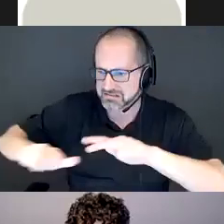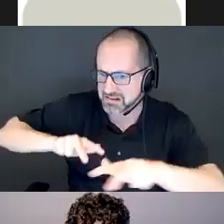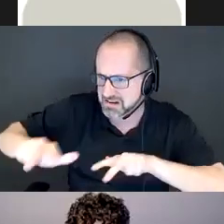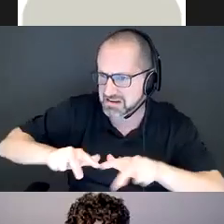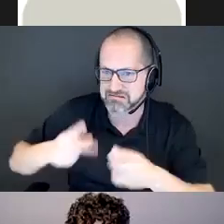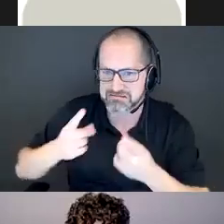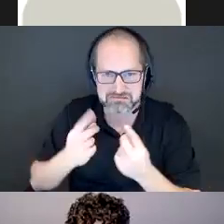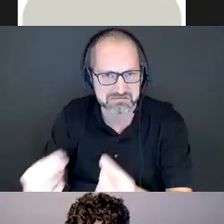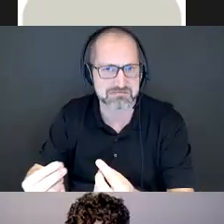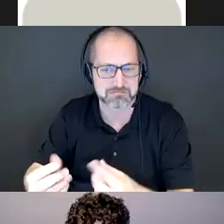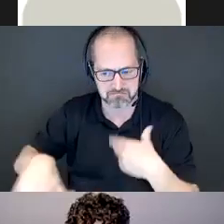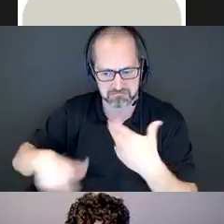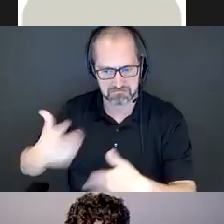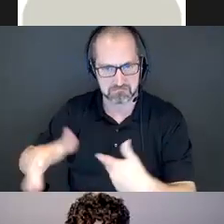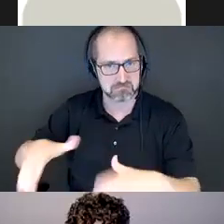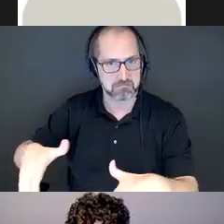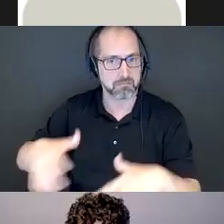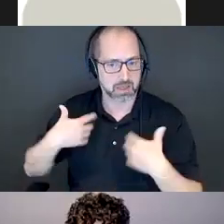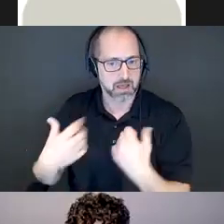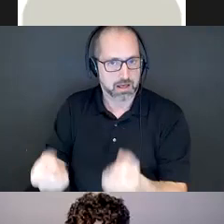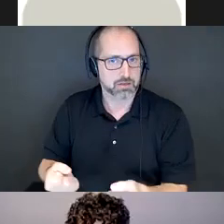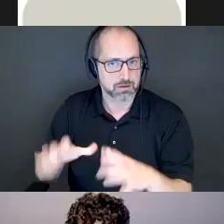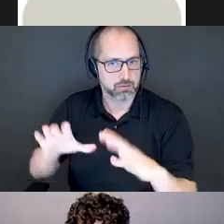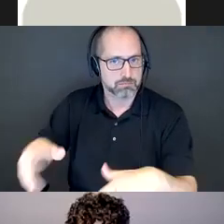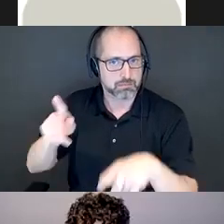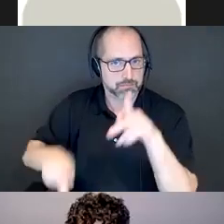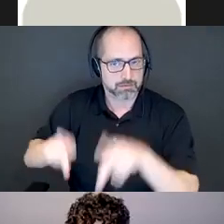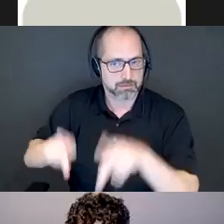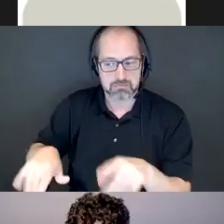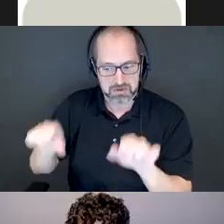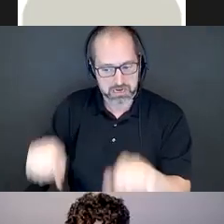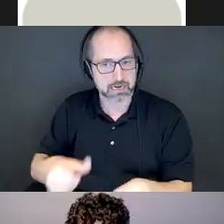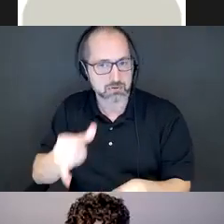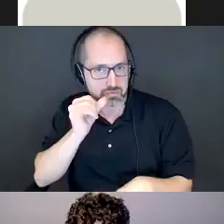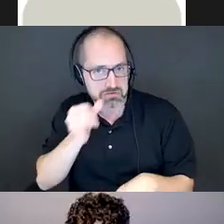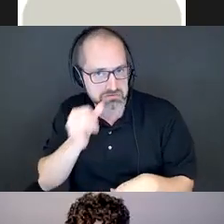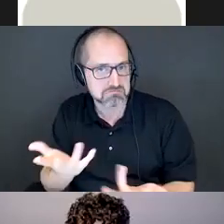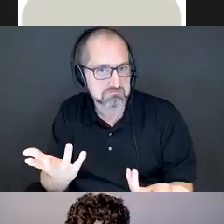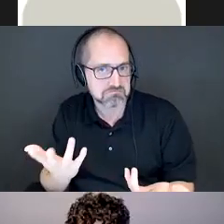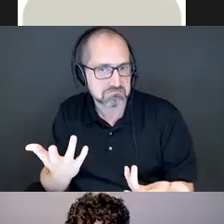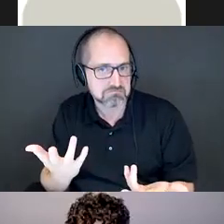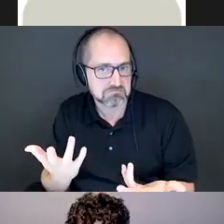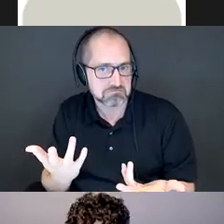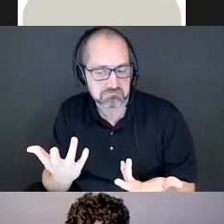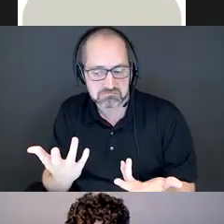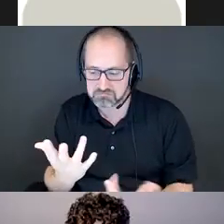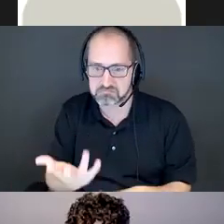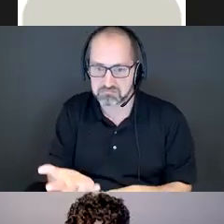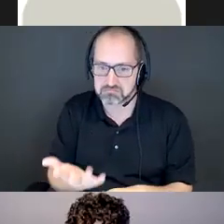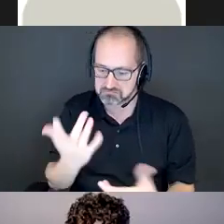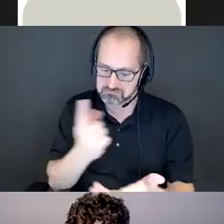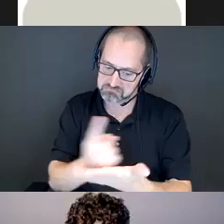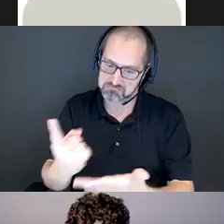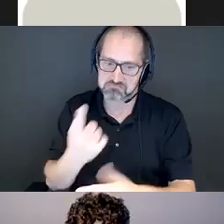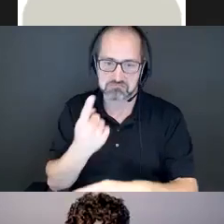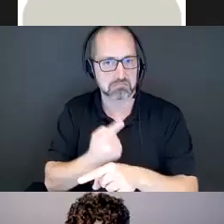They may be someone that can tolerate the usual standard drinks for the general population. But we know